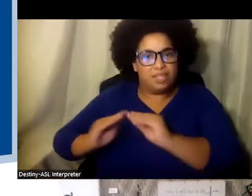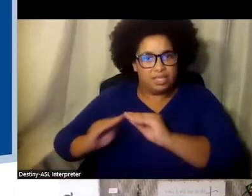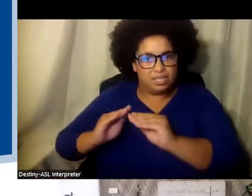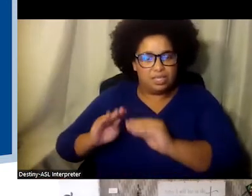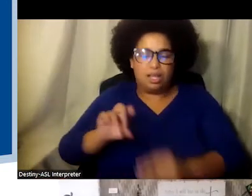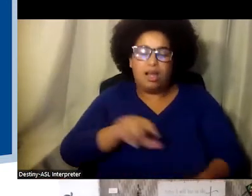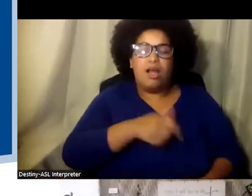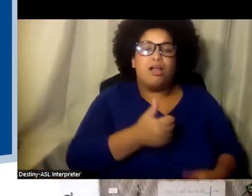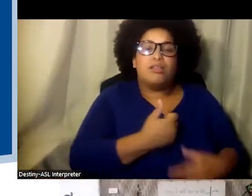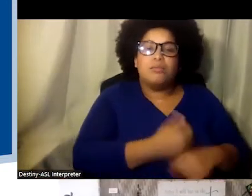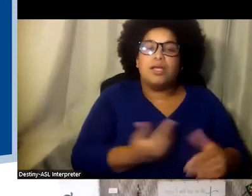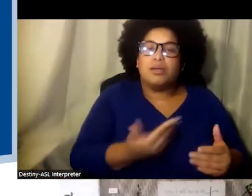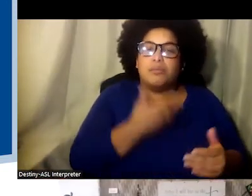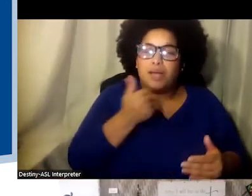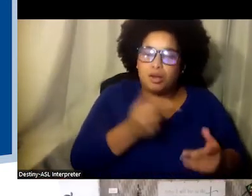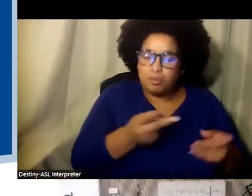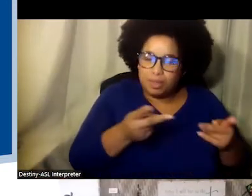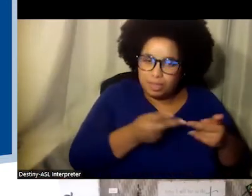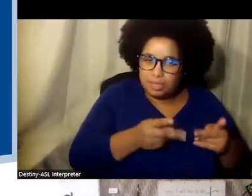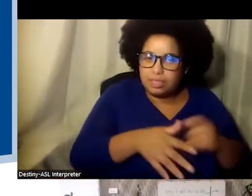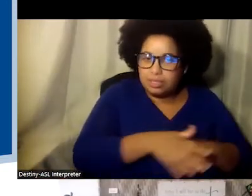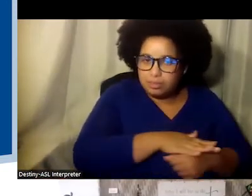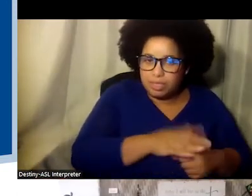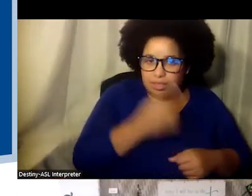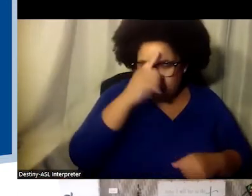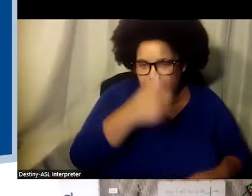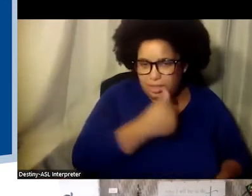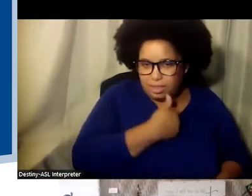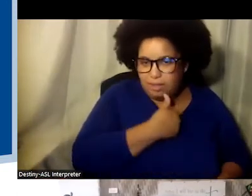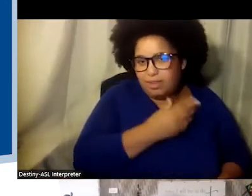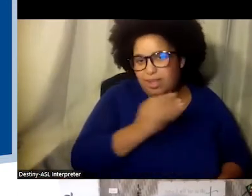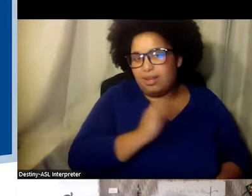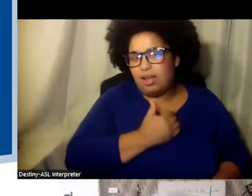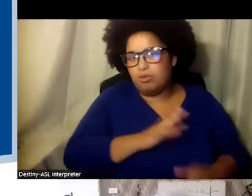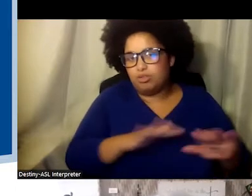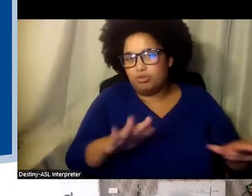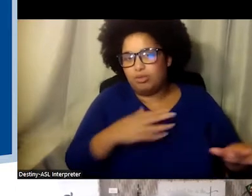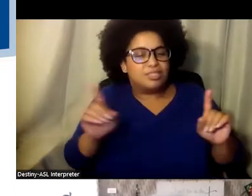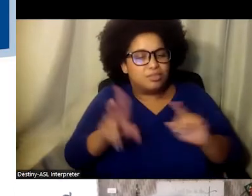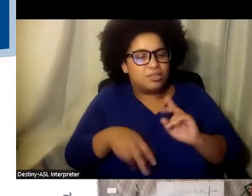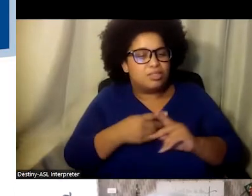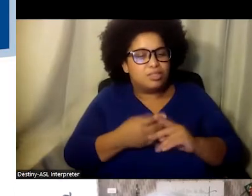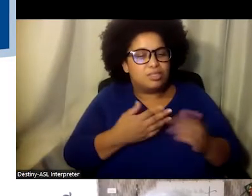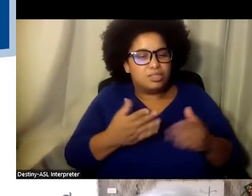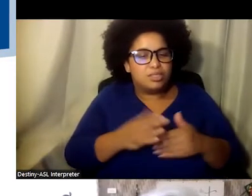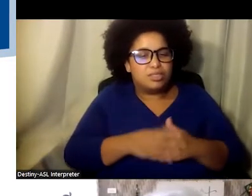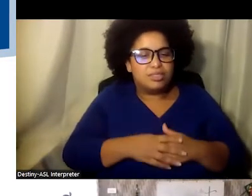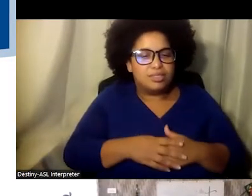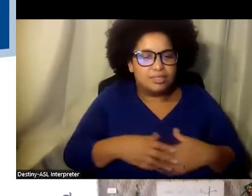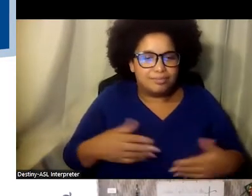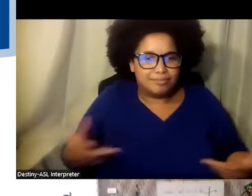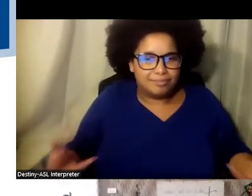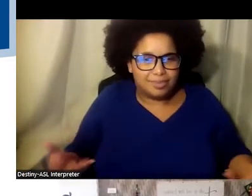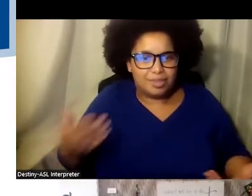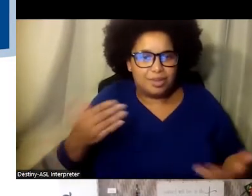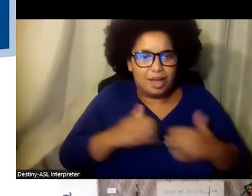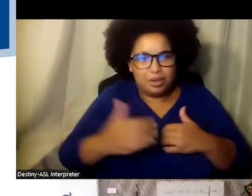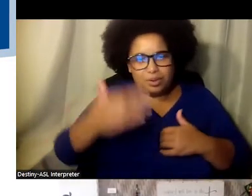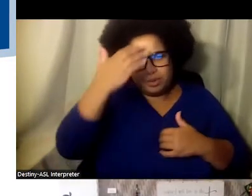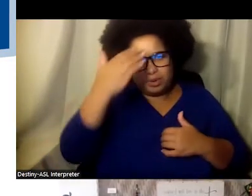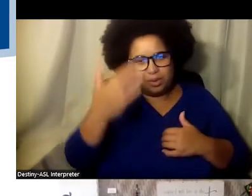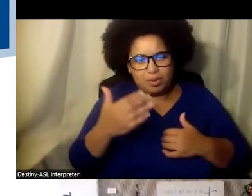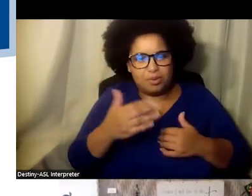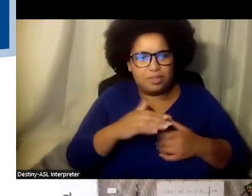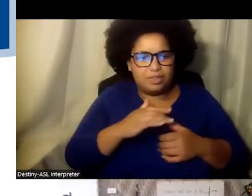other is to create better places and spaces for ourselves and our children and future generations. So how do you know what is available to you where